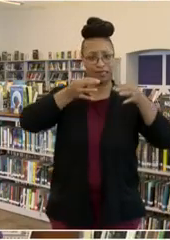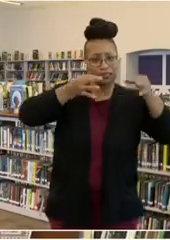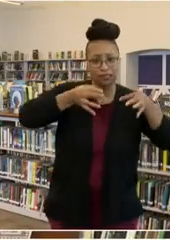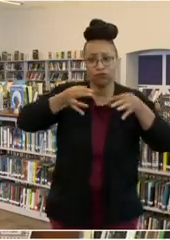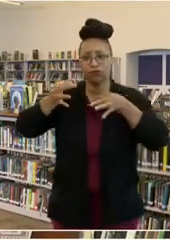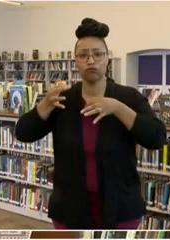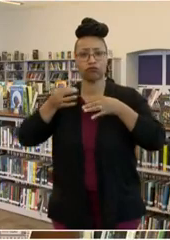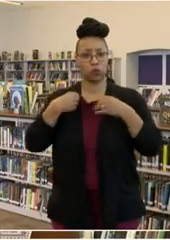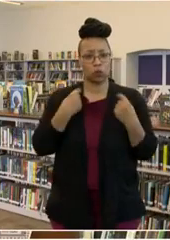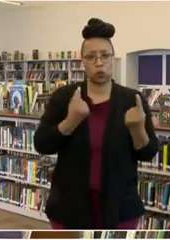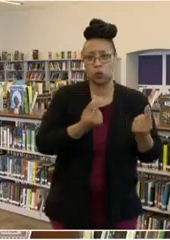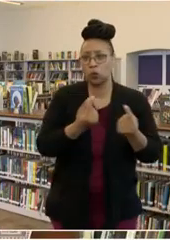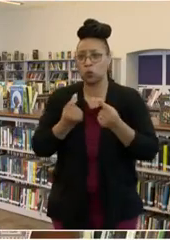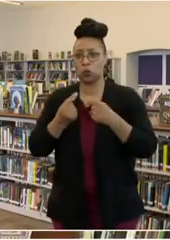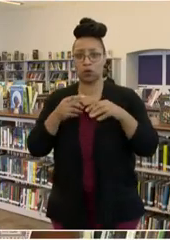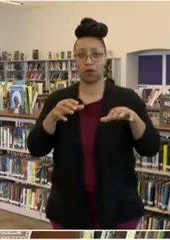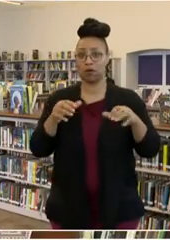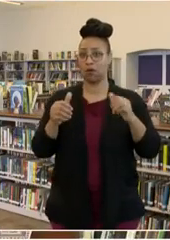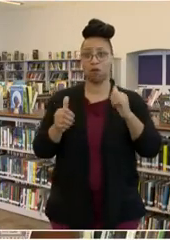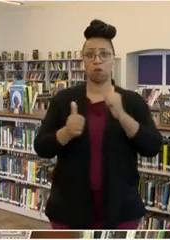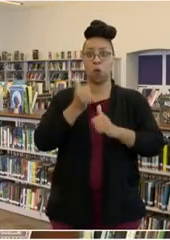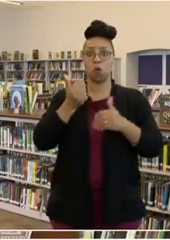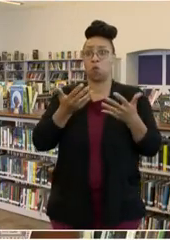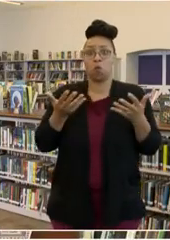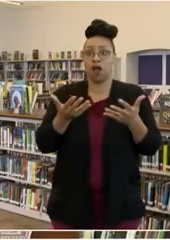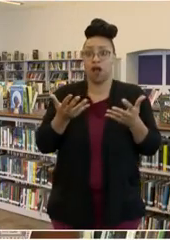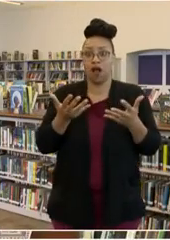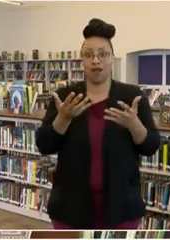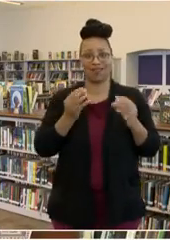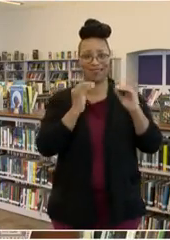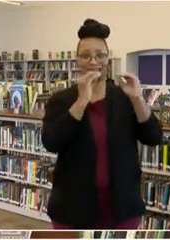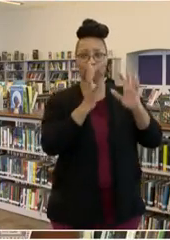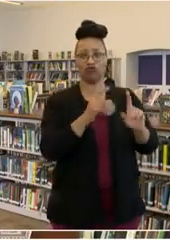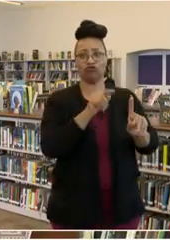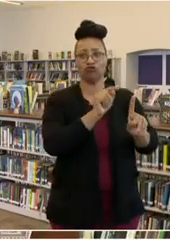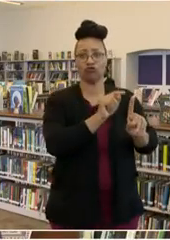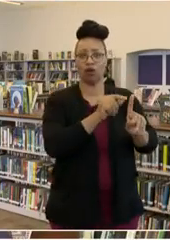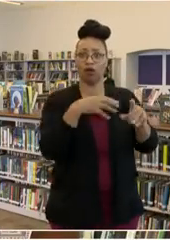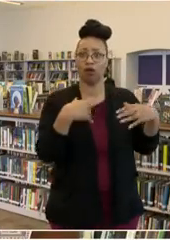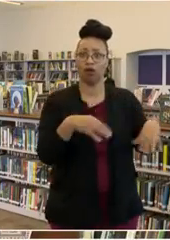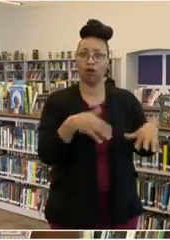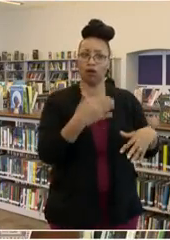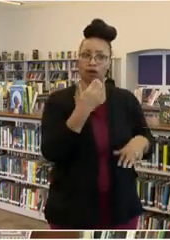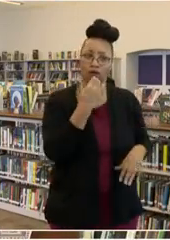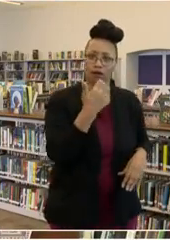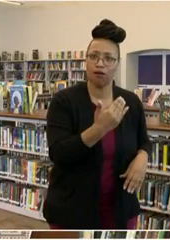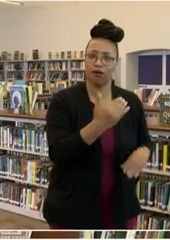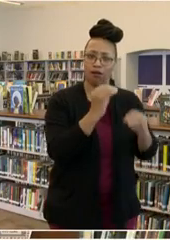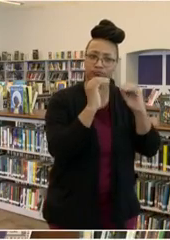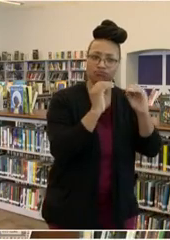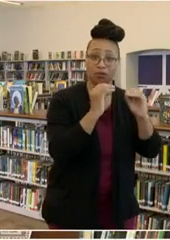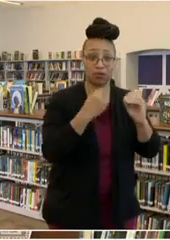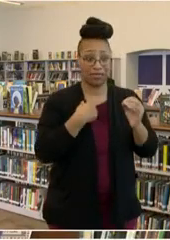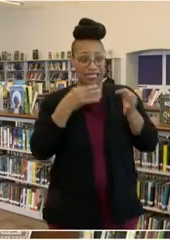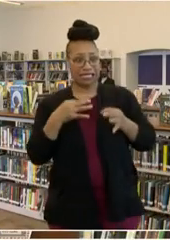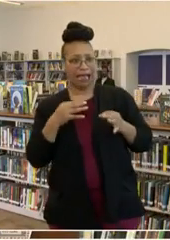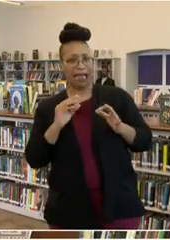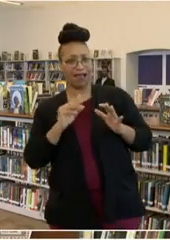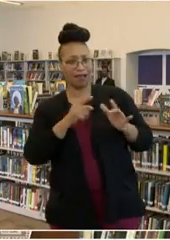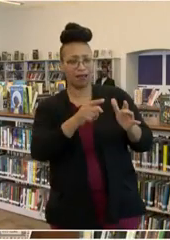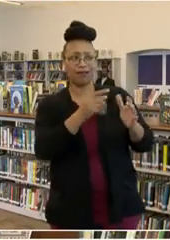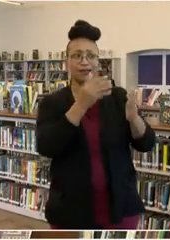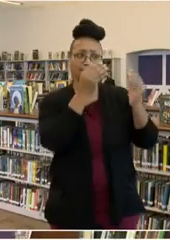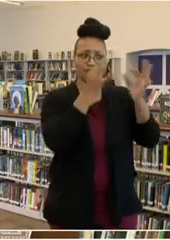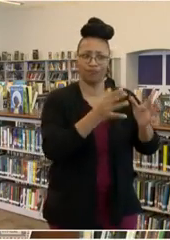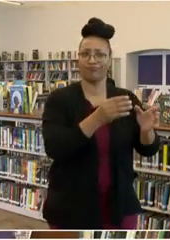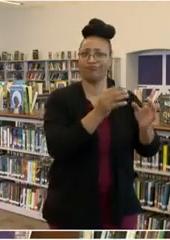of them, not very good, intelligent ones, but the few that I make, you know, go down as really good decisions.